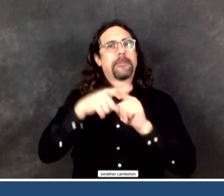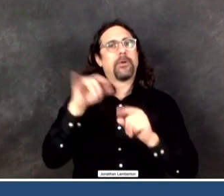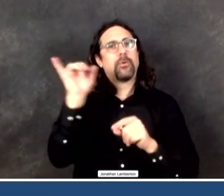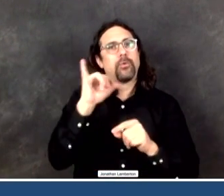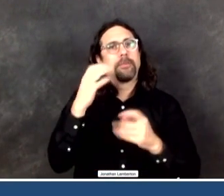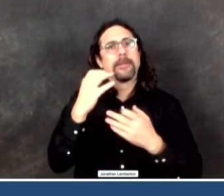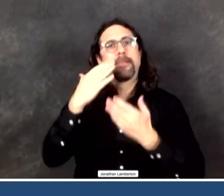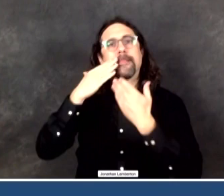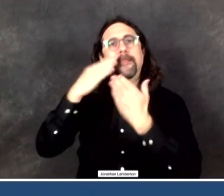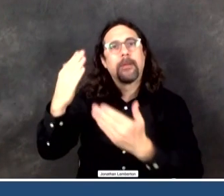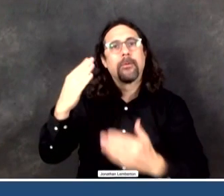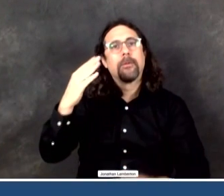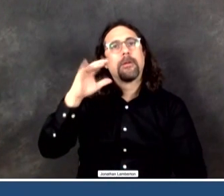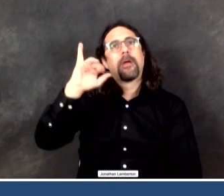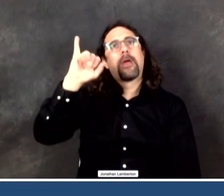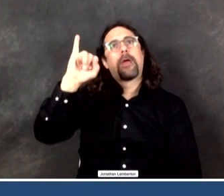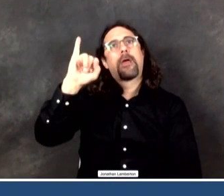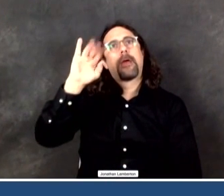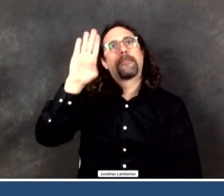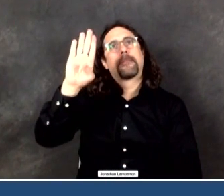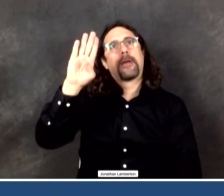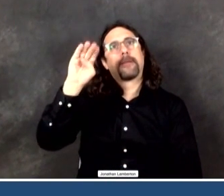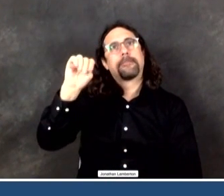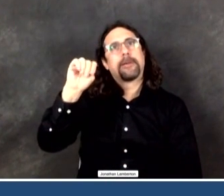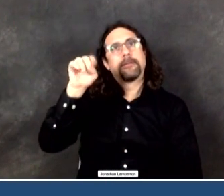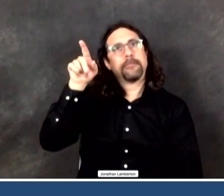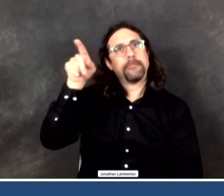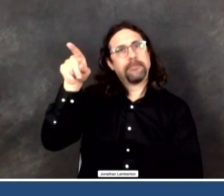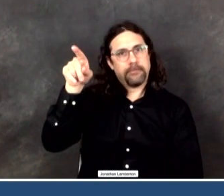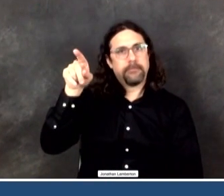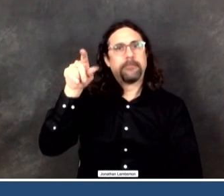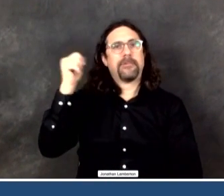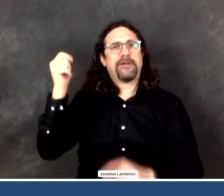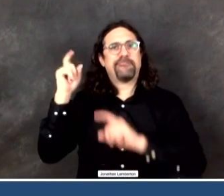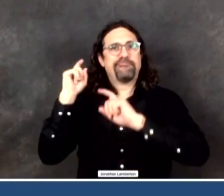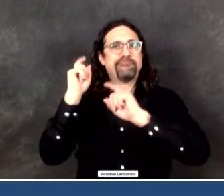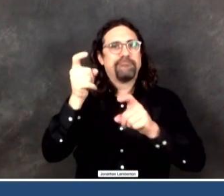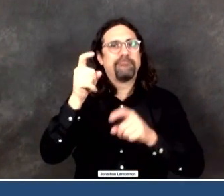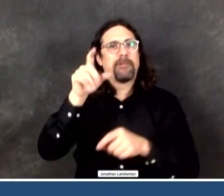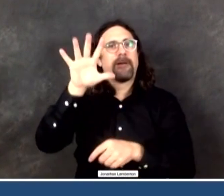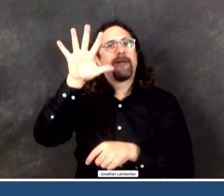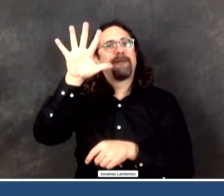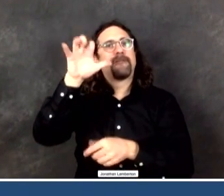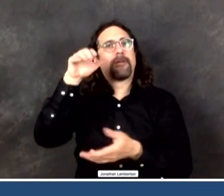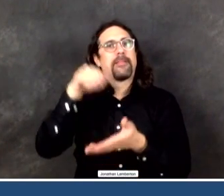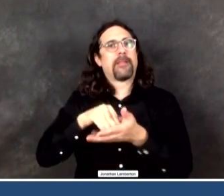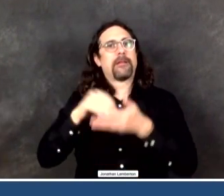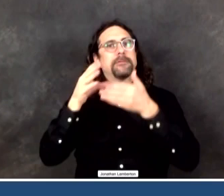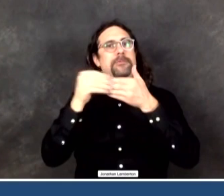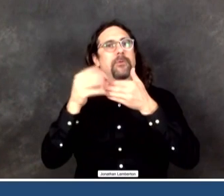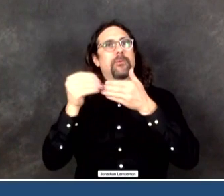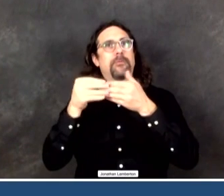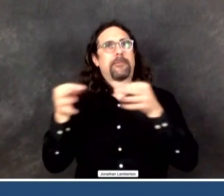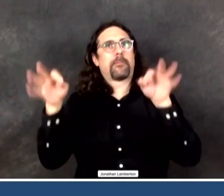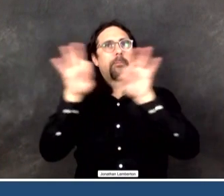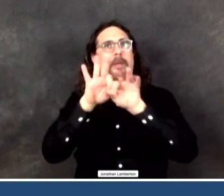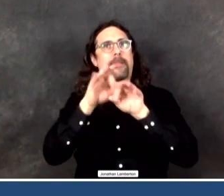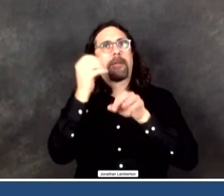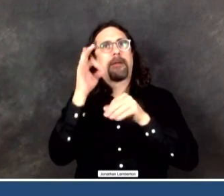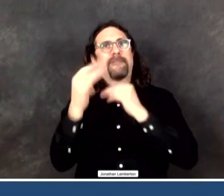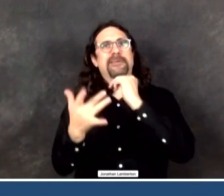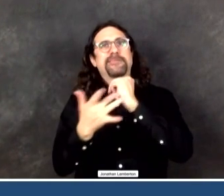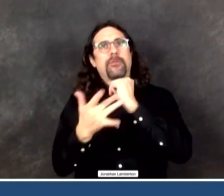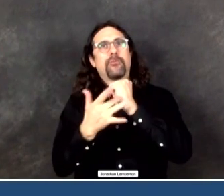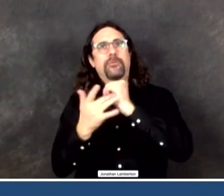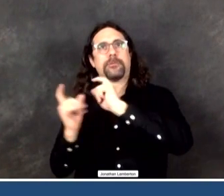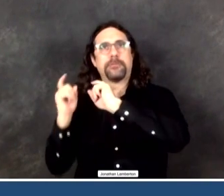and $1 million donation to the Department of Education. Apollo Global Management and co-founder Josh Harris have